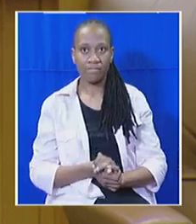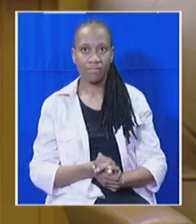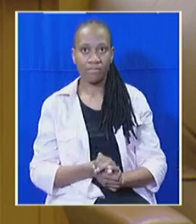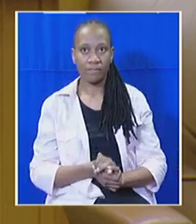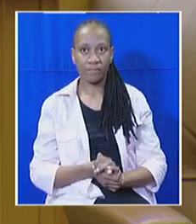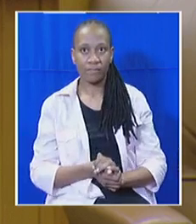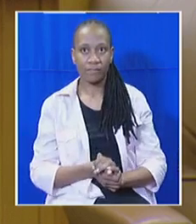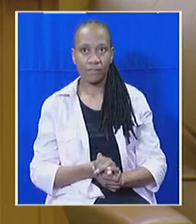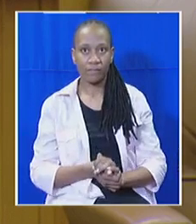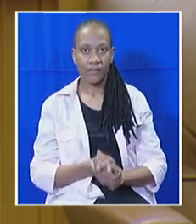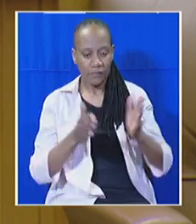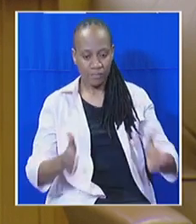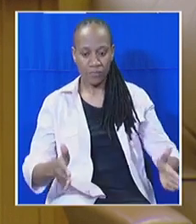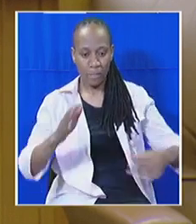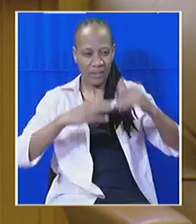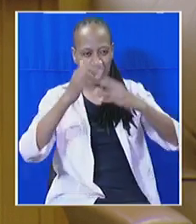wall plate, the wall.